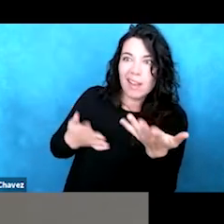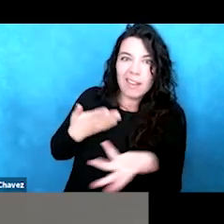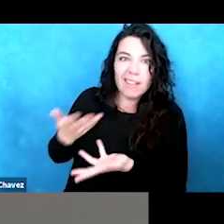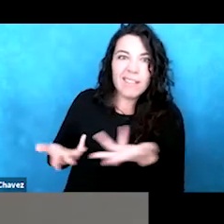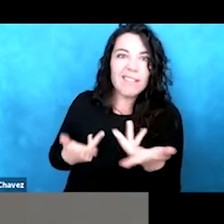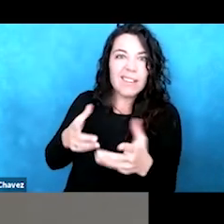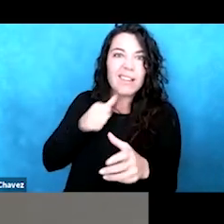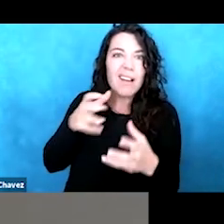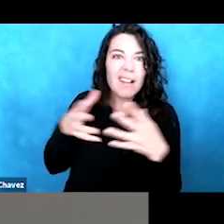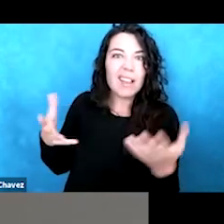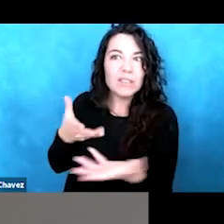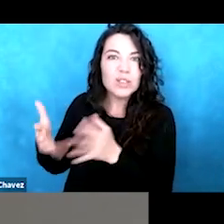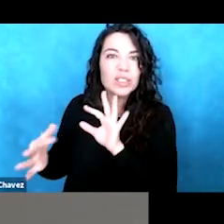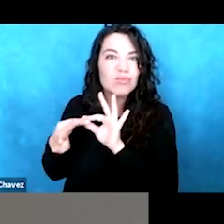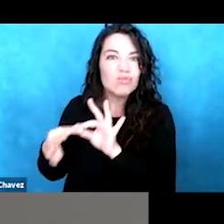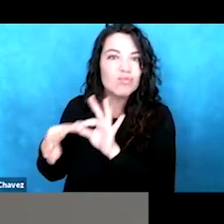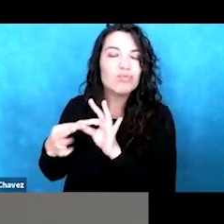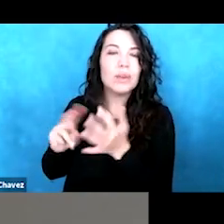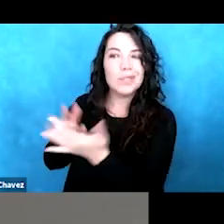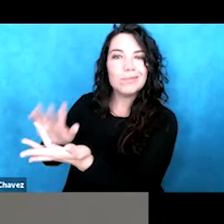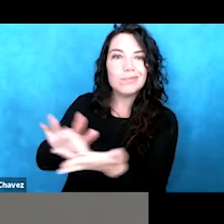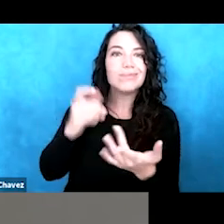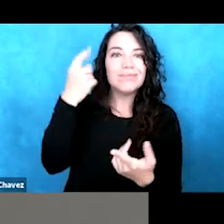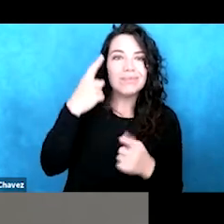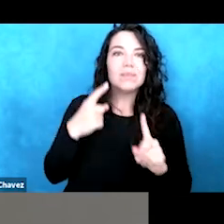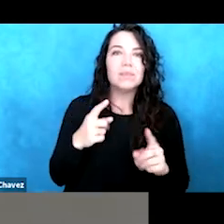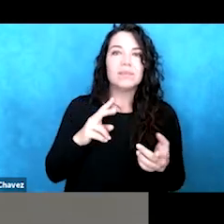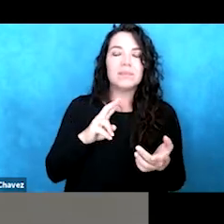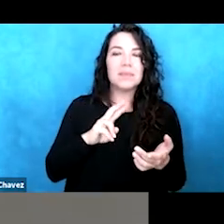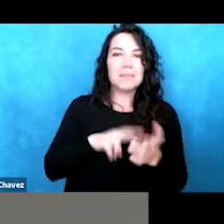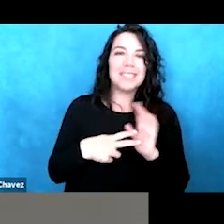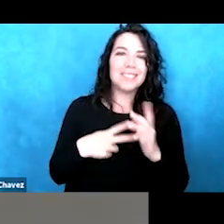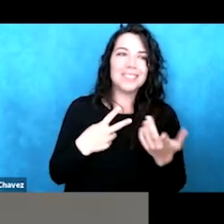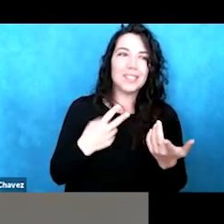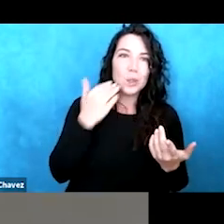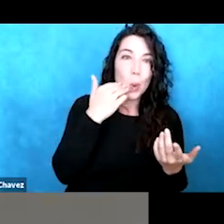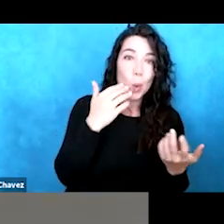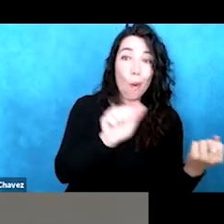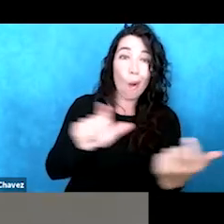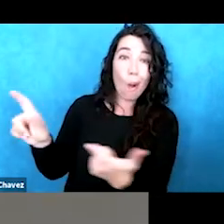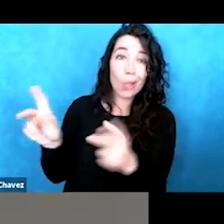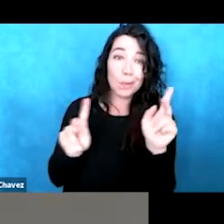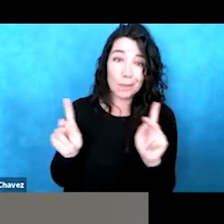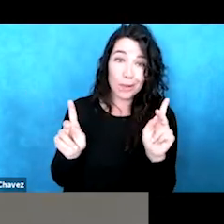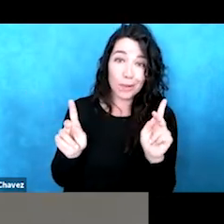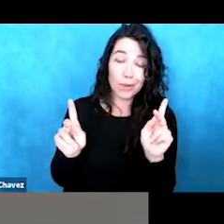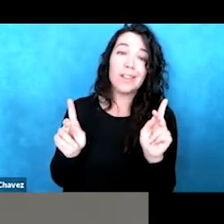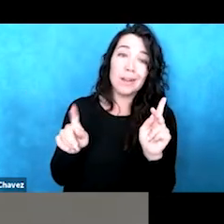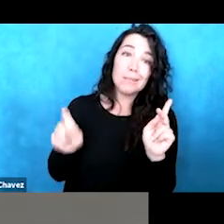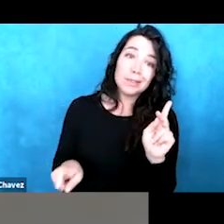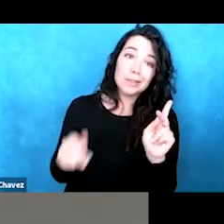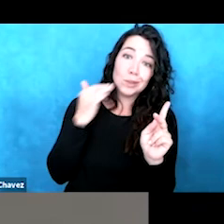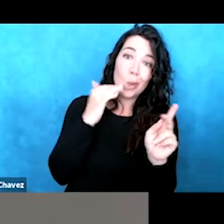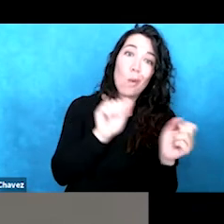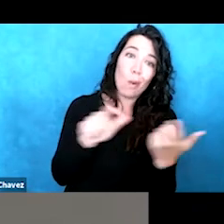understand the growth of those young people through your program? What we found at Waves for Change is it takes about 8 sessions for them to settle. So we've been working with the New